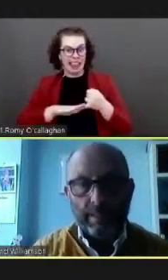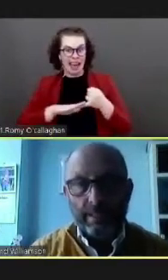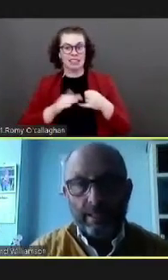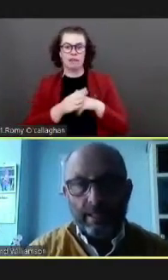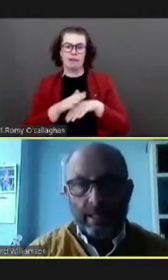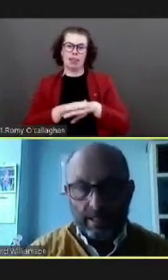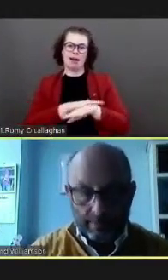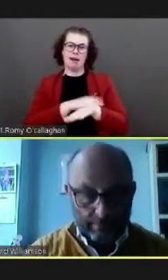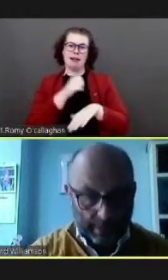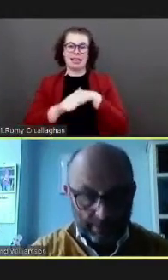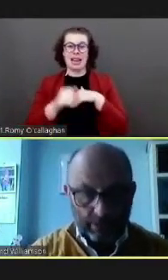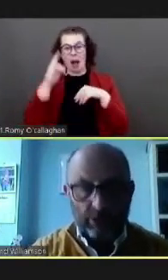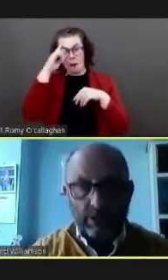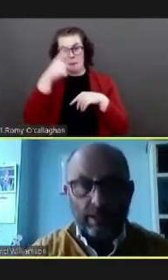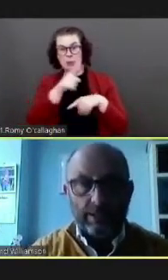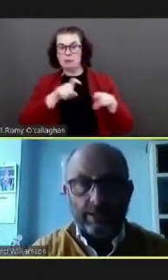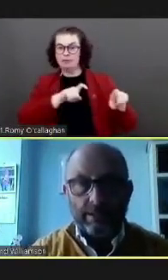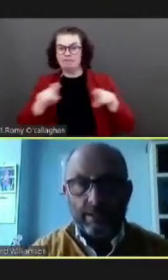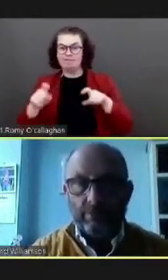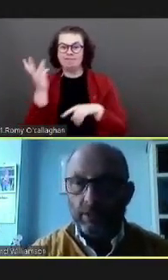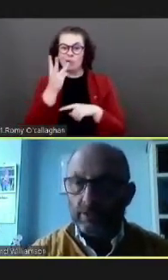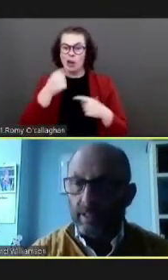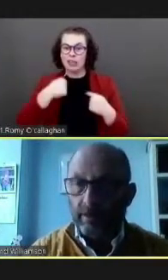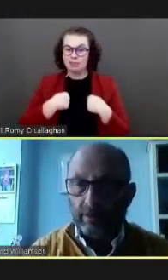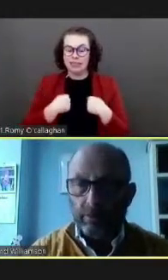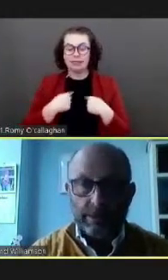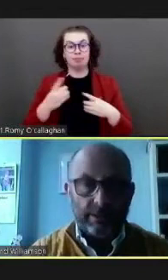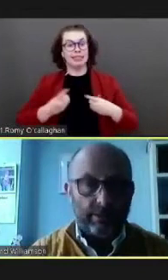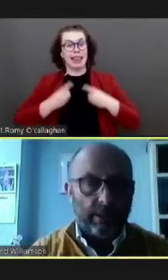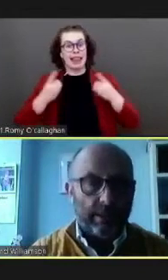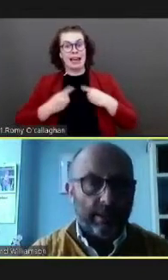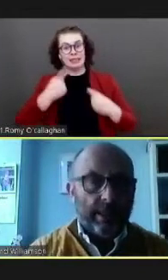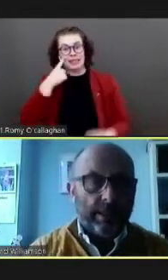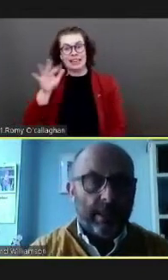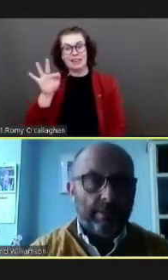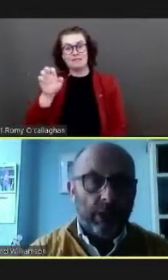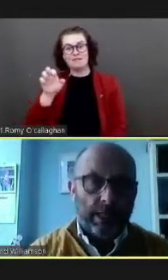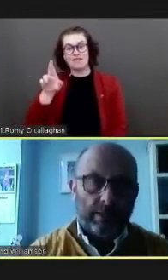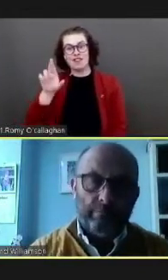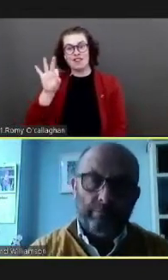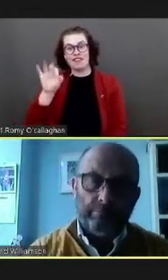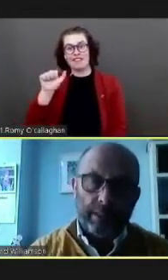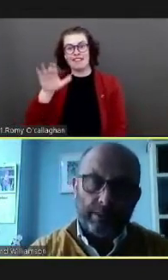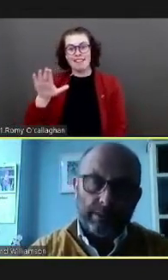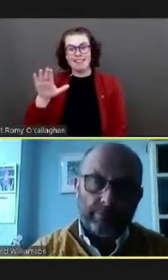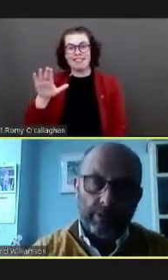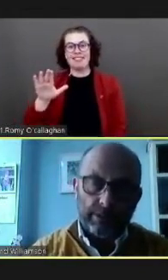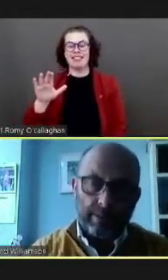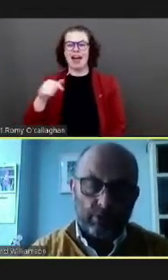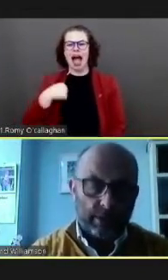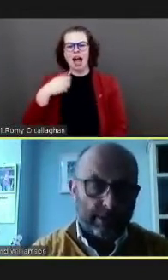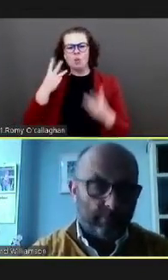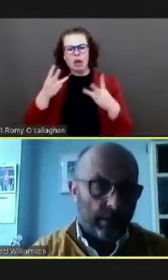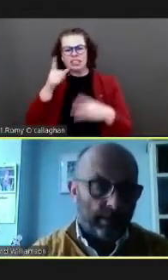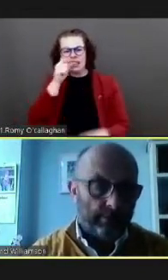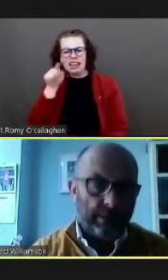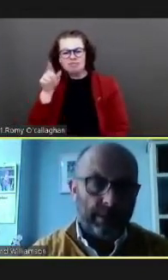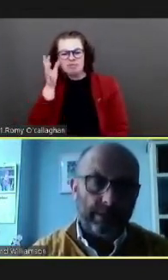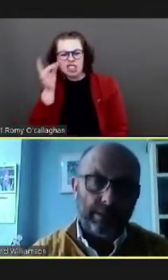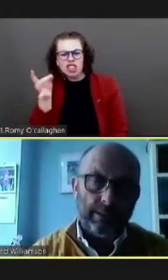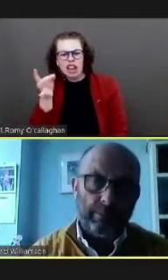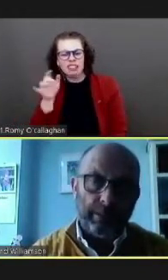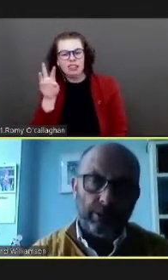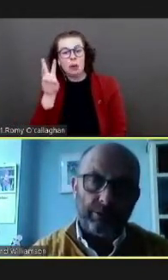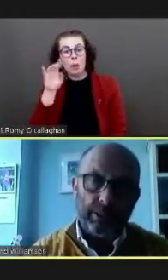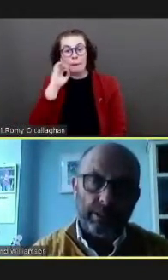stick with me. And delighted to see Fergal there. I wanted to name check him because I first came across him when I